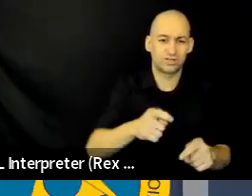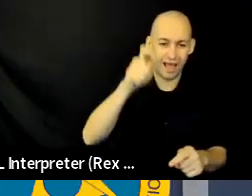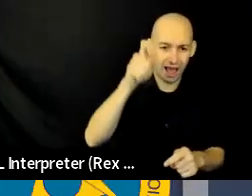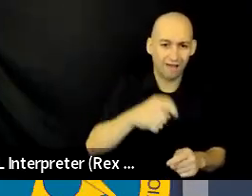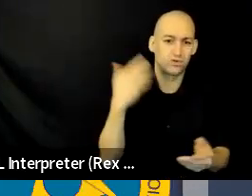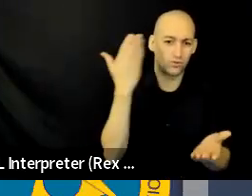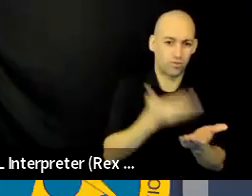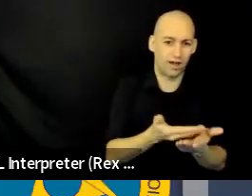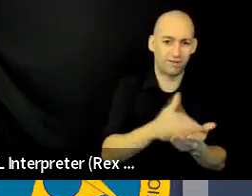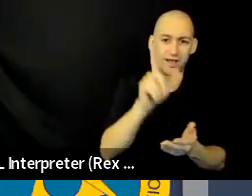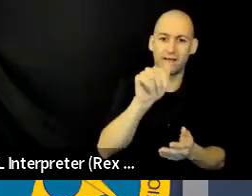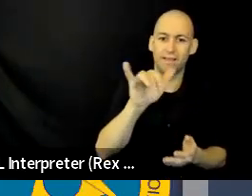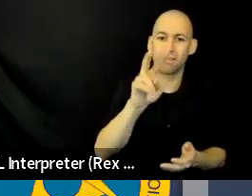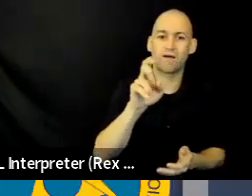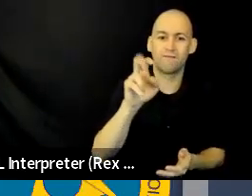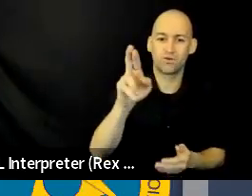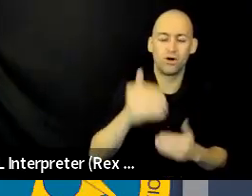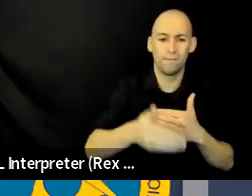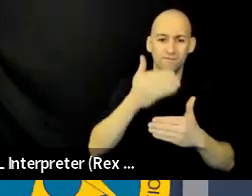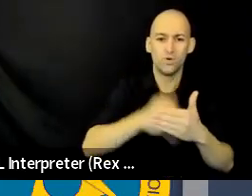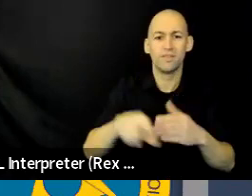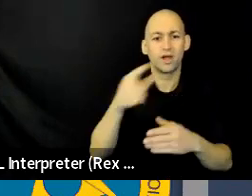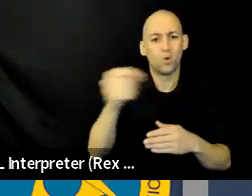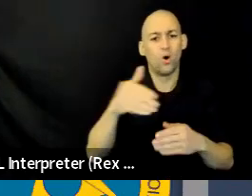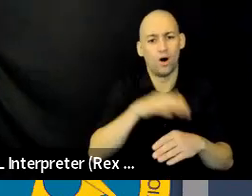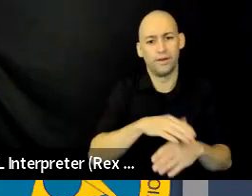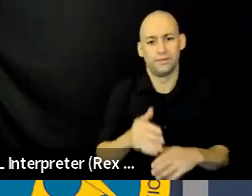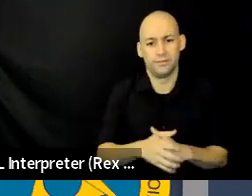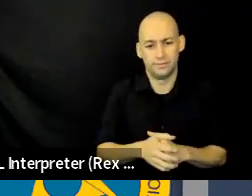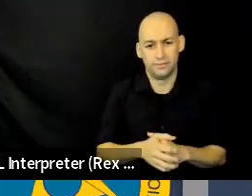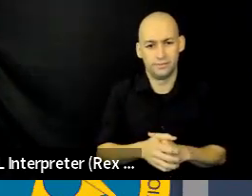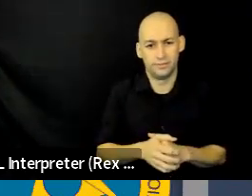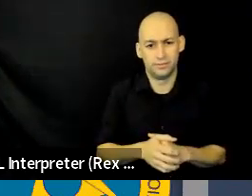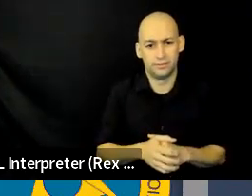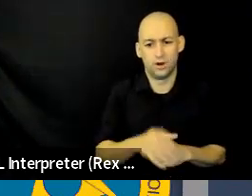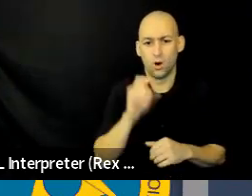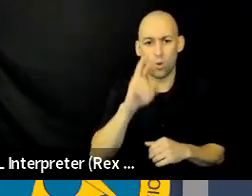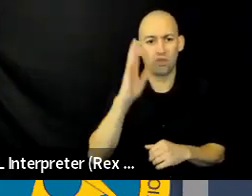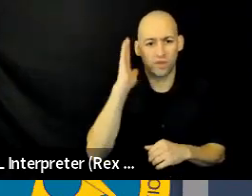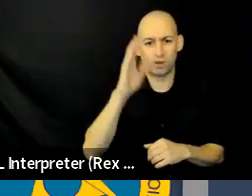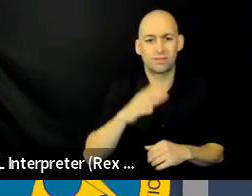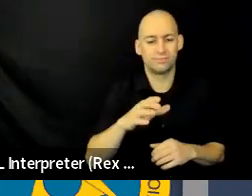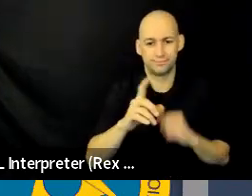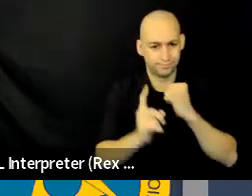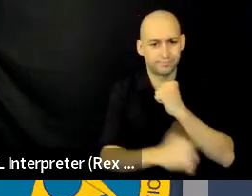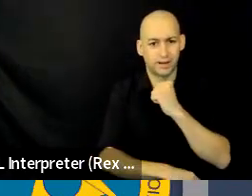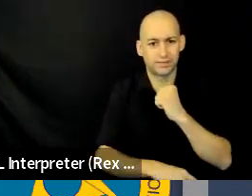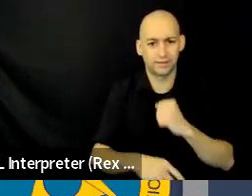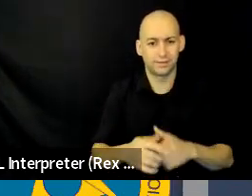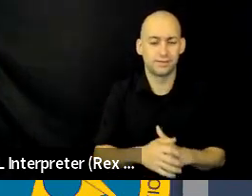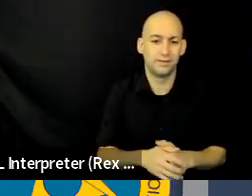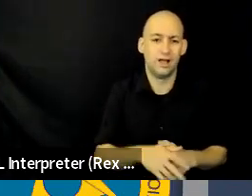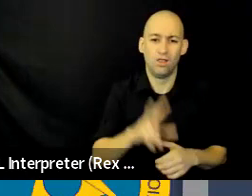in and lay over before they can go on, or they will be cited for it. And